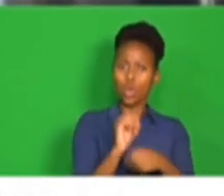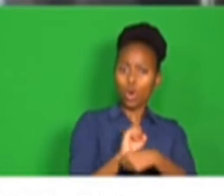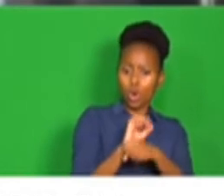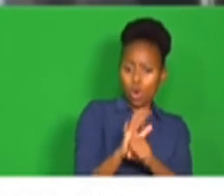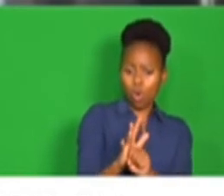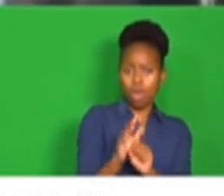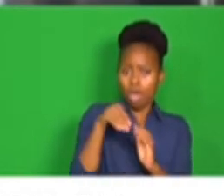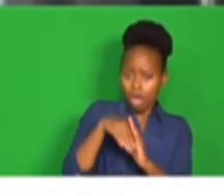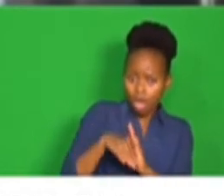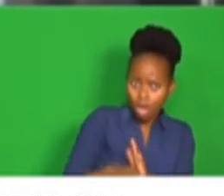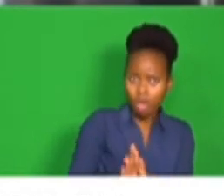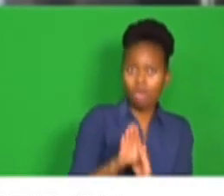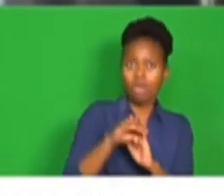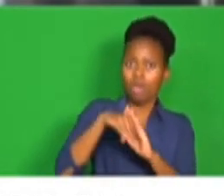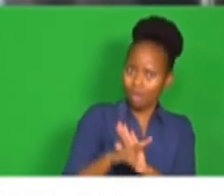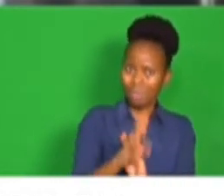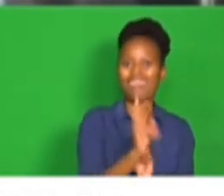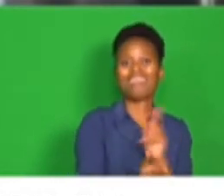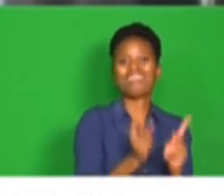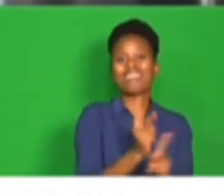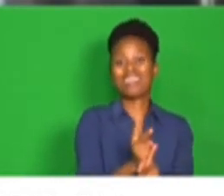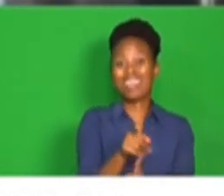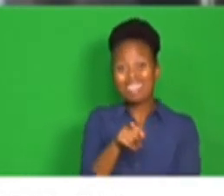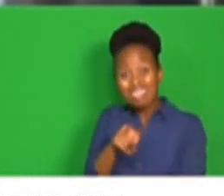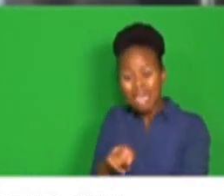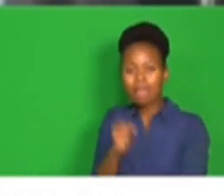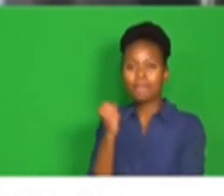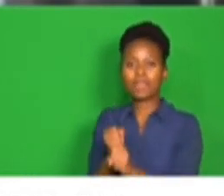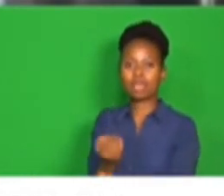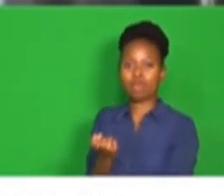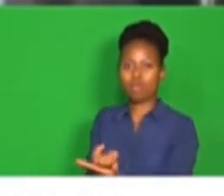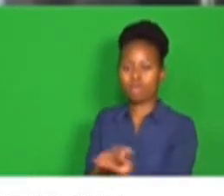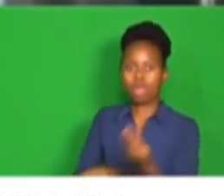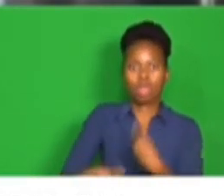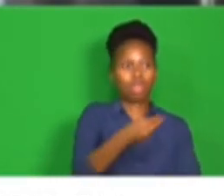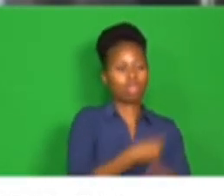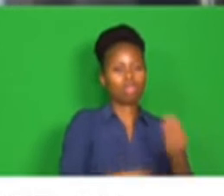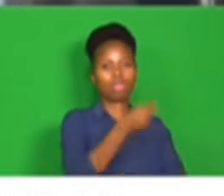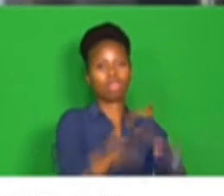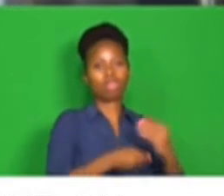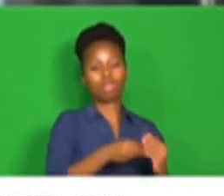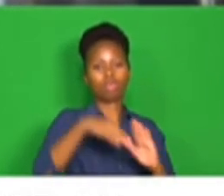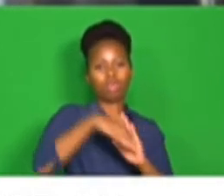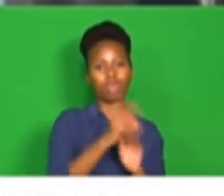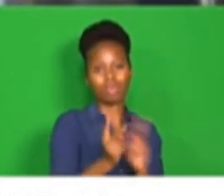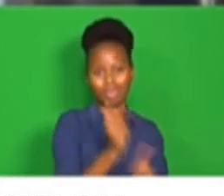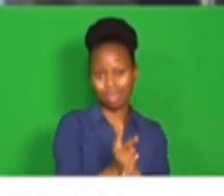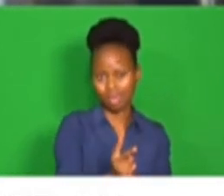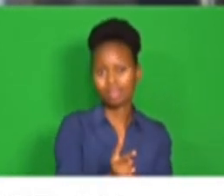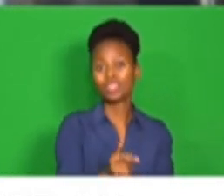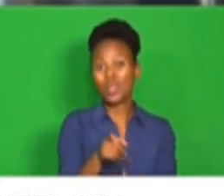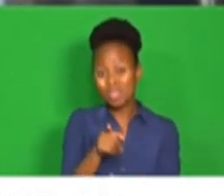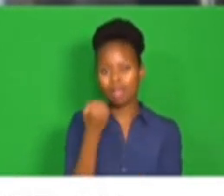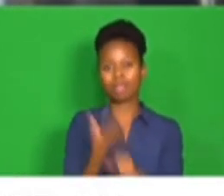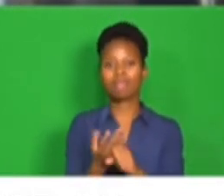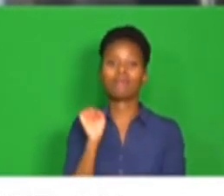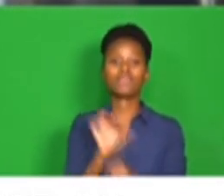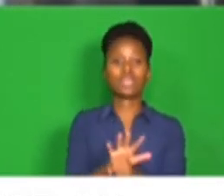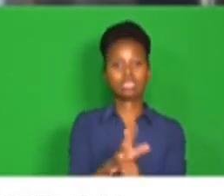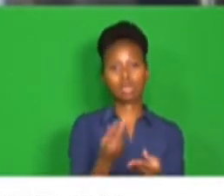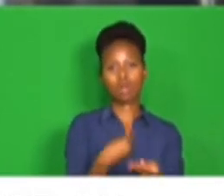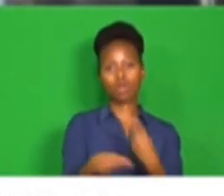are likely to periodically weigh on economic activity both globally and locally. In